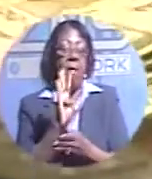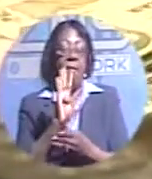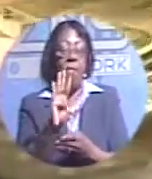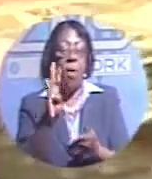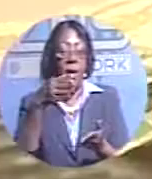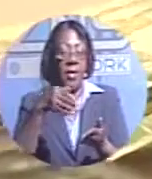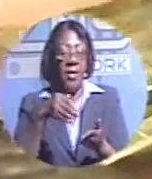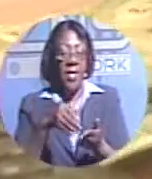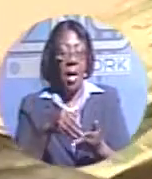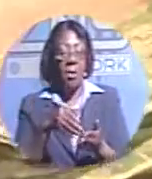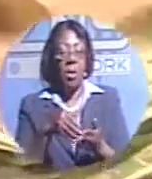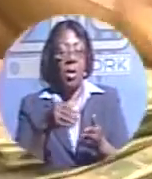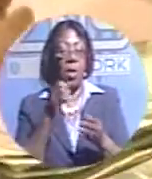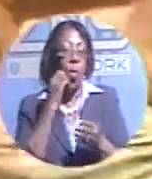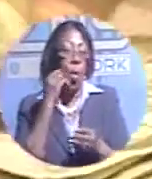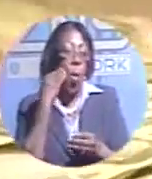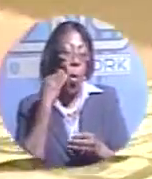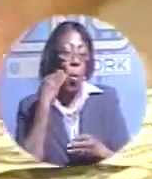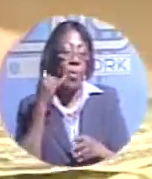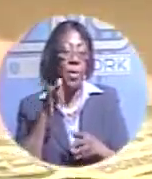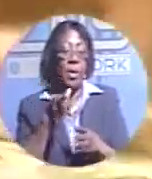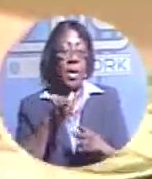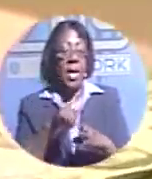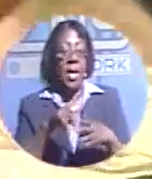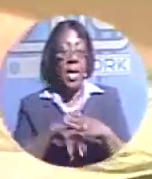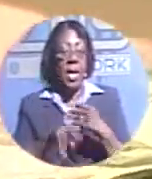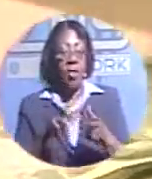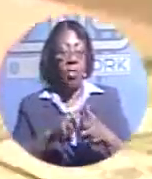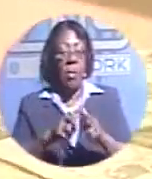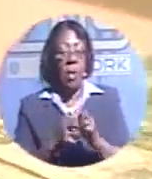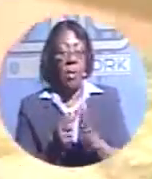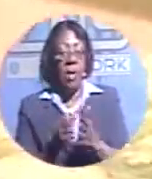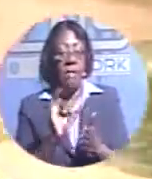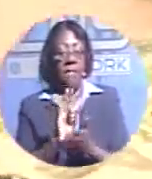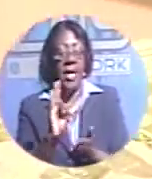Chairman of the Clearing Banks Association, Nathaniel Benaby.